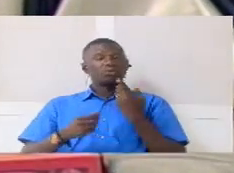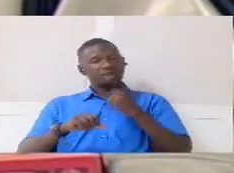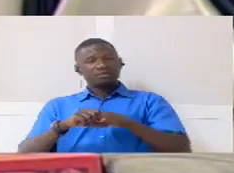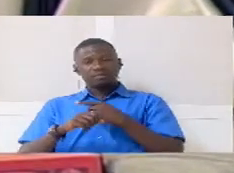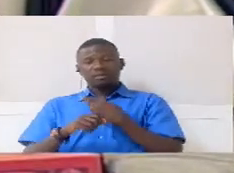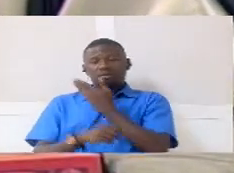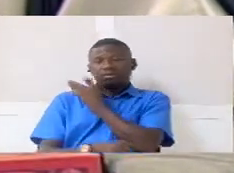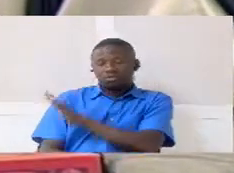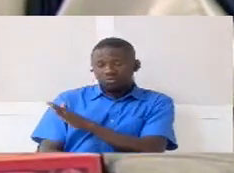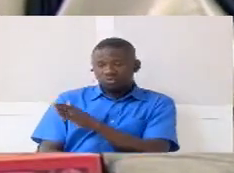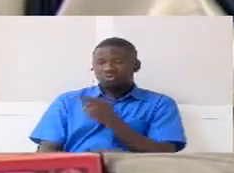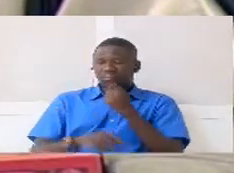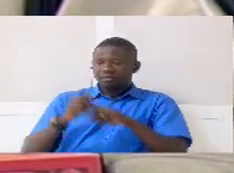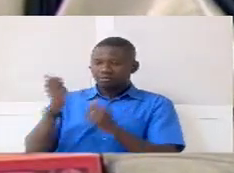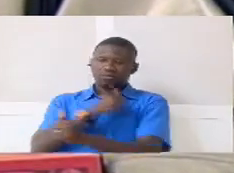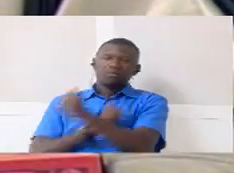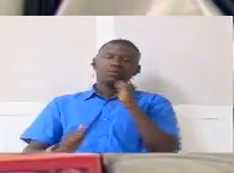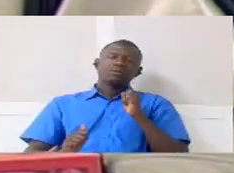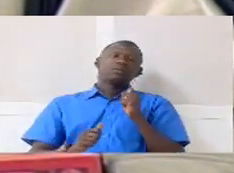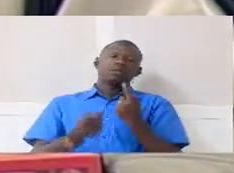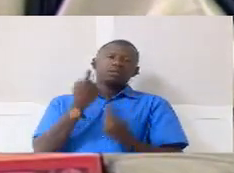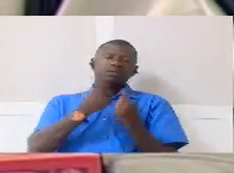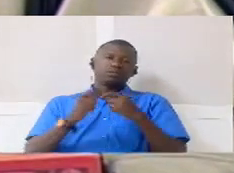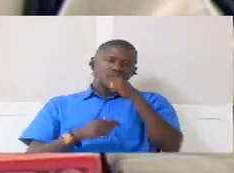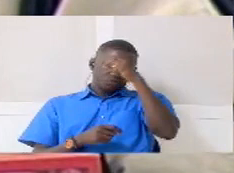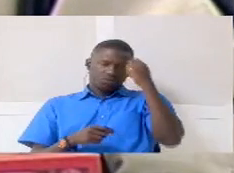Sometimes he's removed and after a short while reinstated.